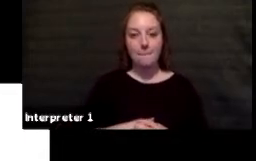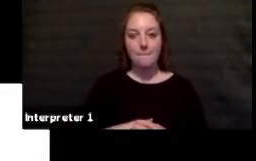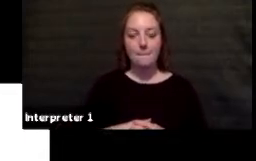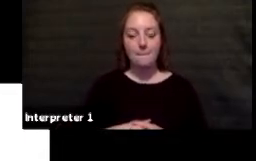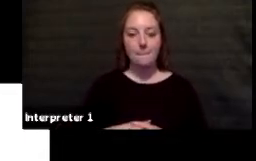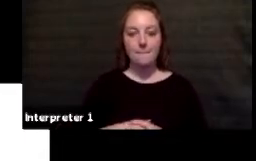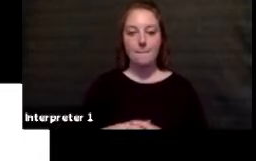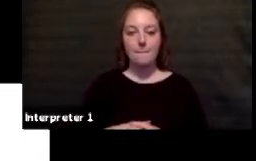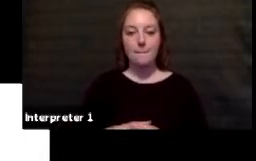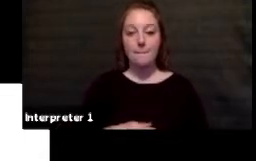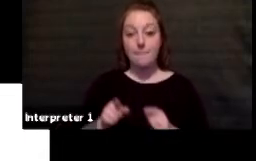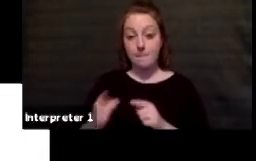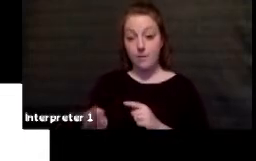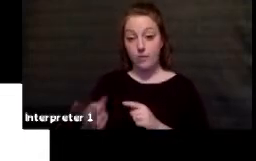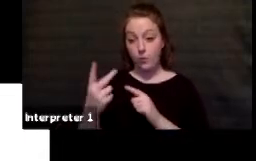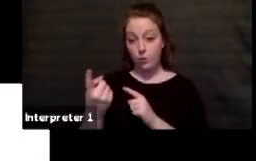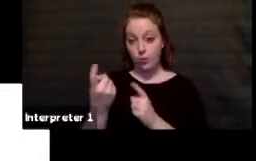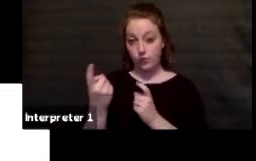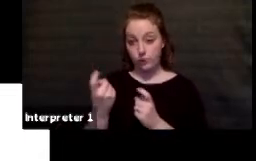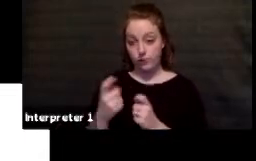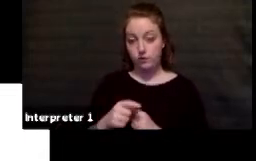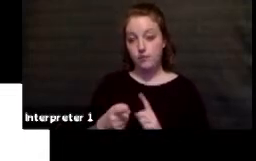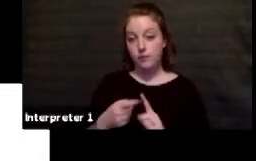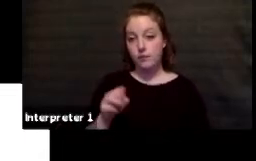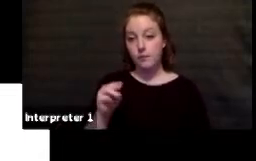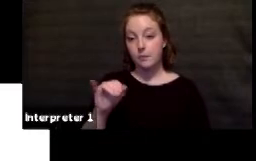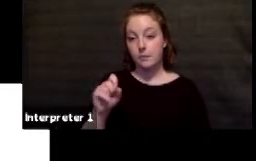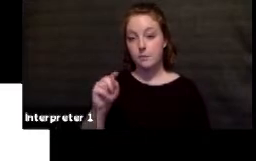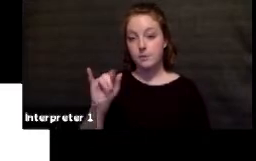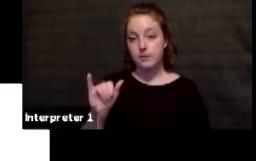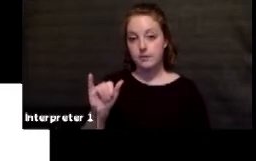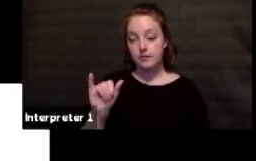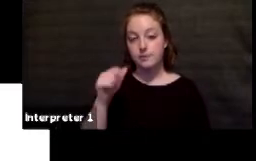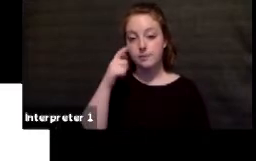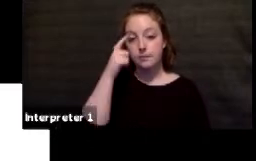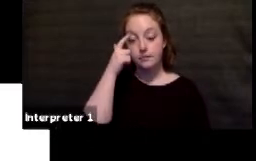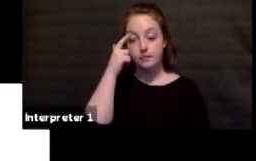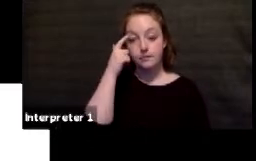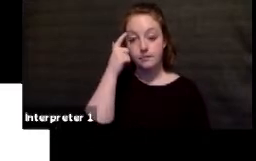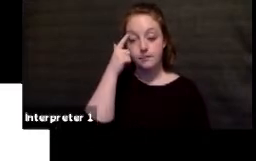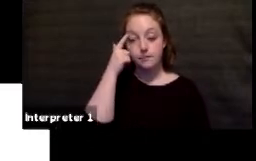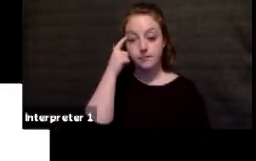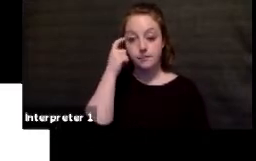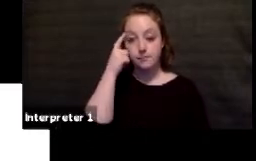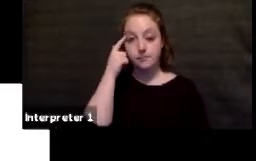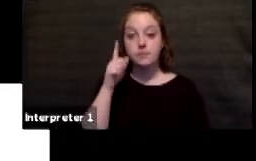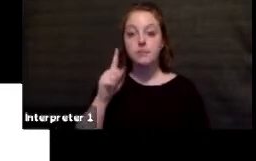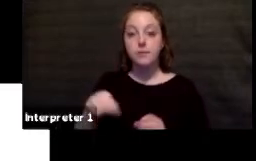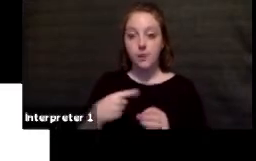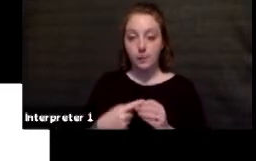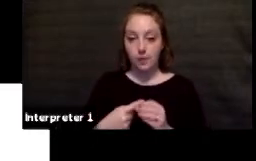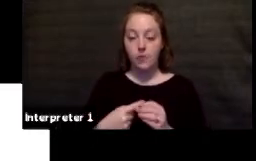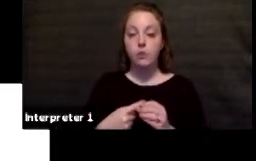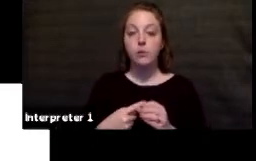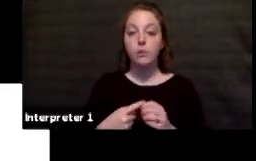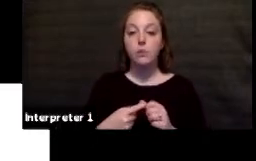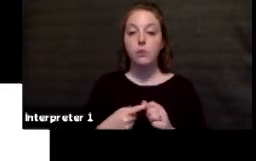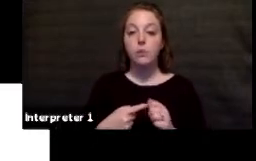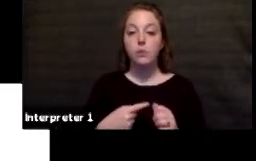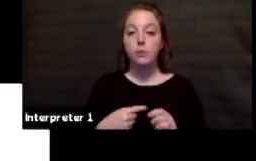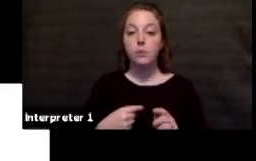Uh, so there were two questions, uh, from, from Misty, uh, about addressing elementary is,